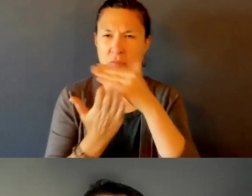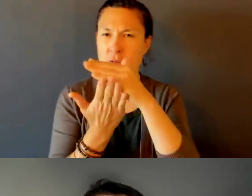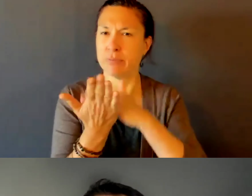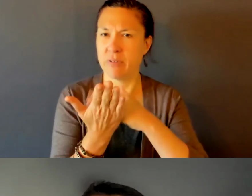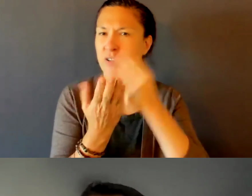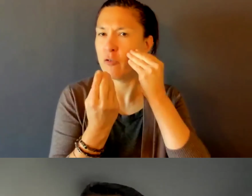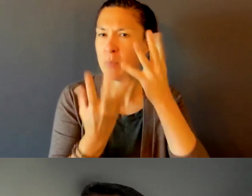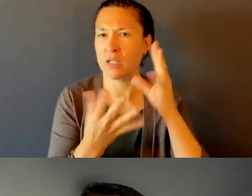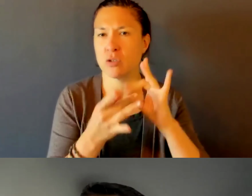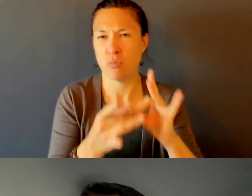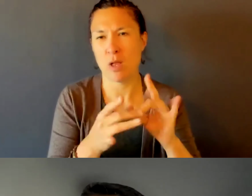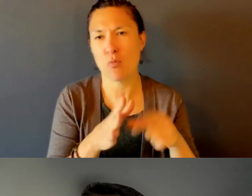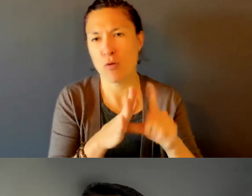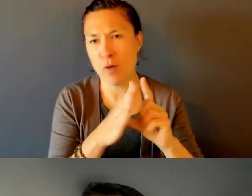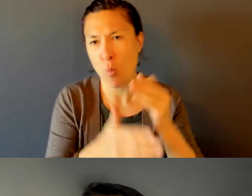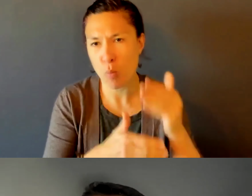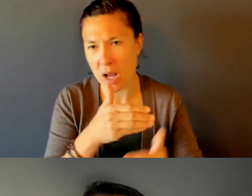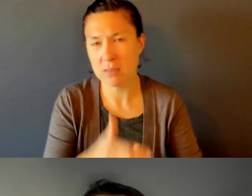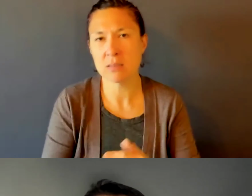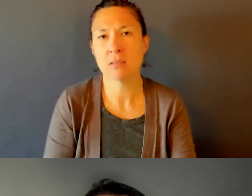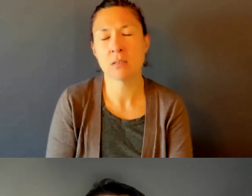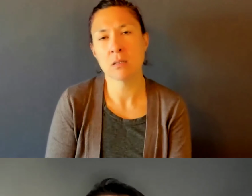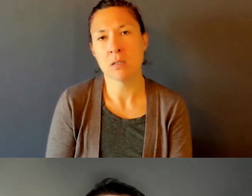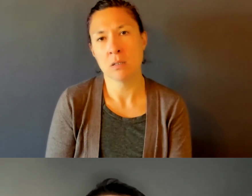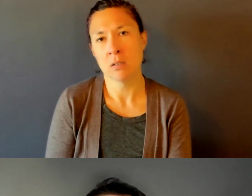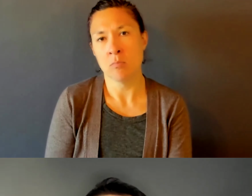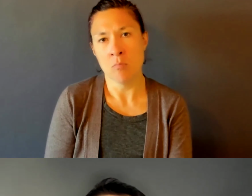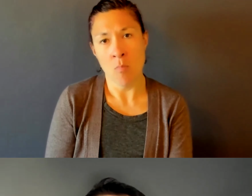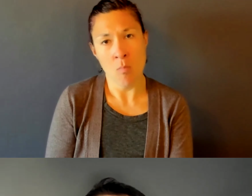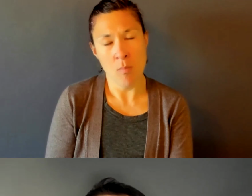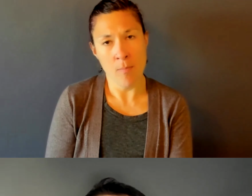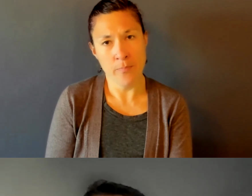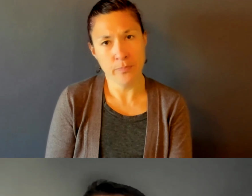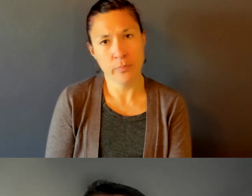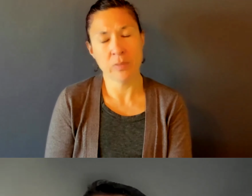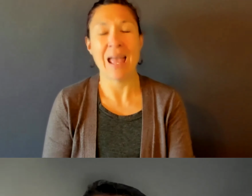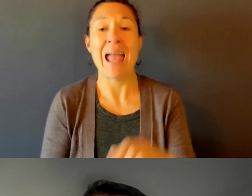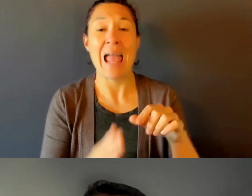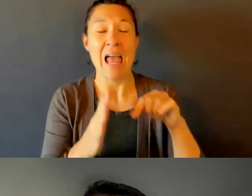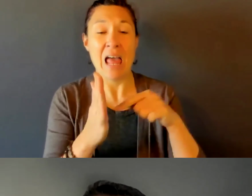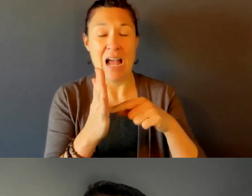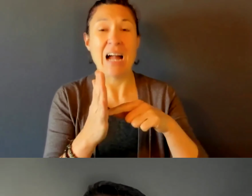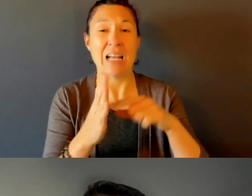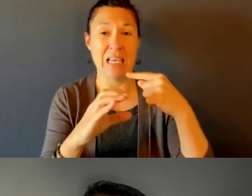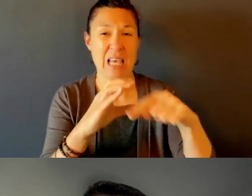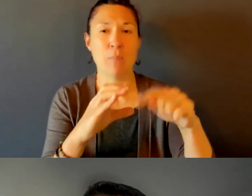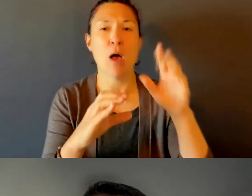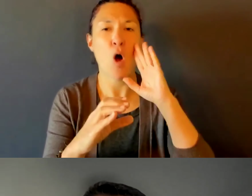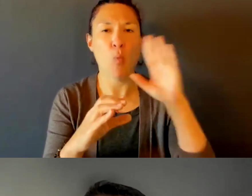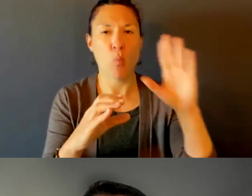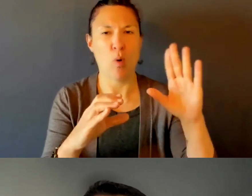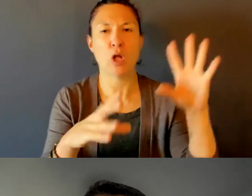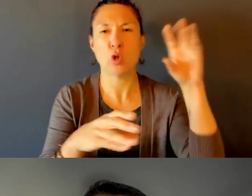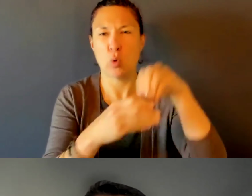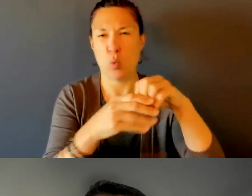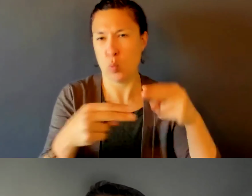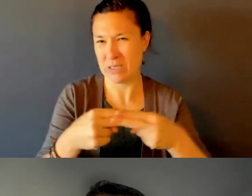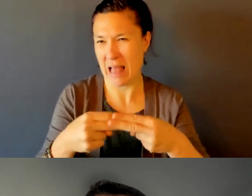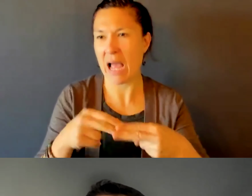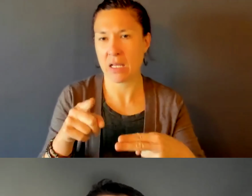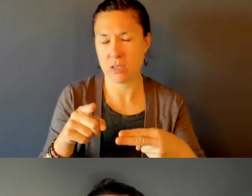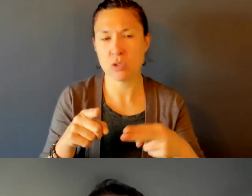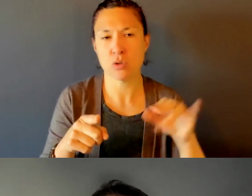reviewing process, and it will also it should have a link to these slides. And so just to